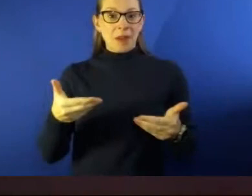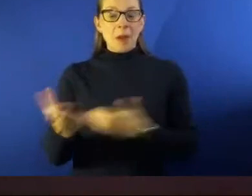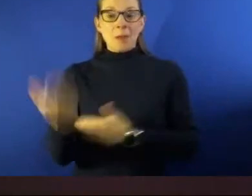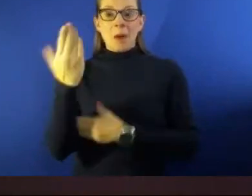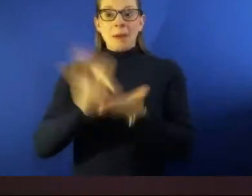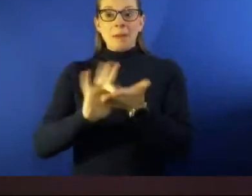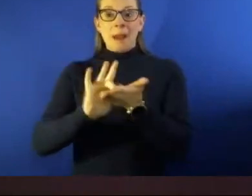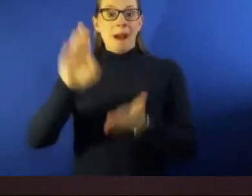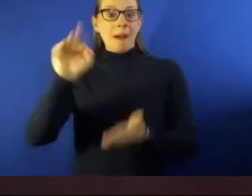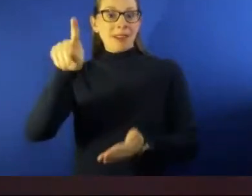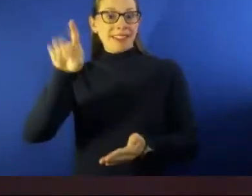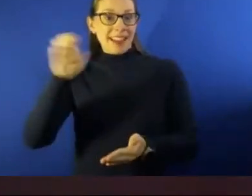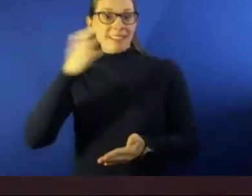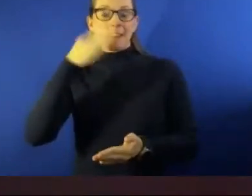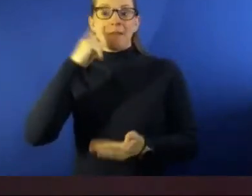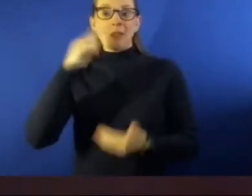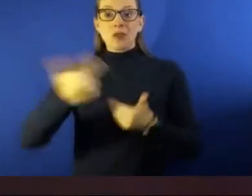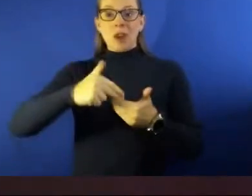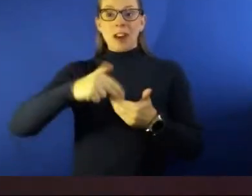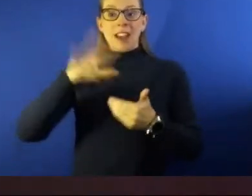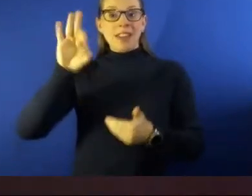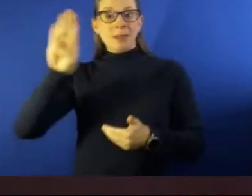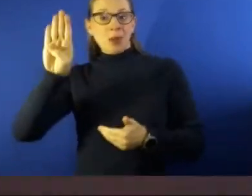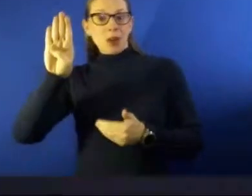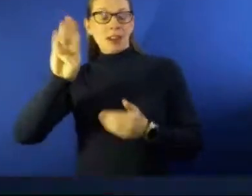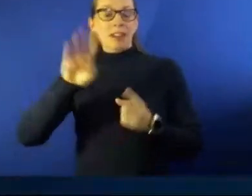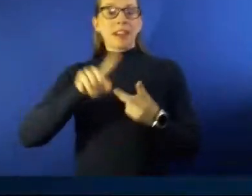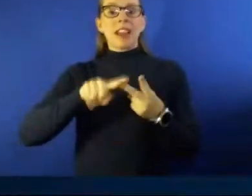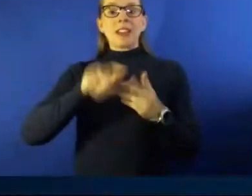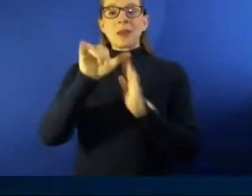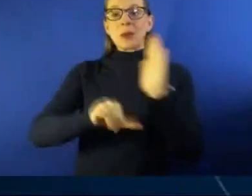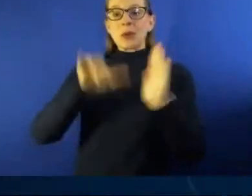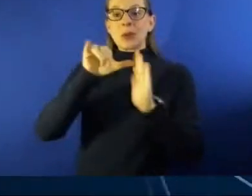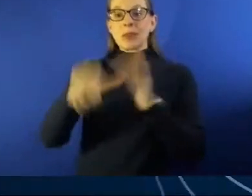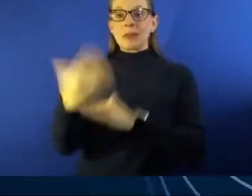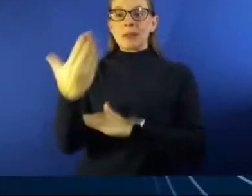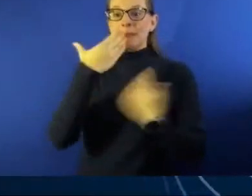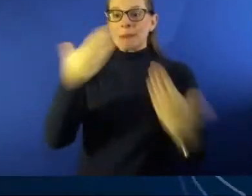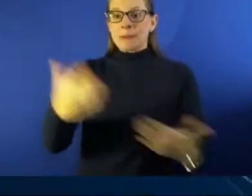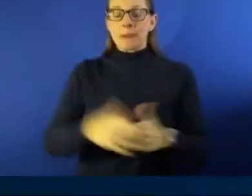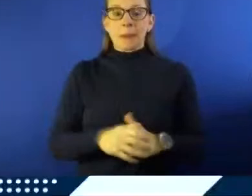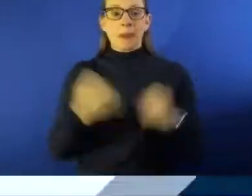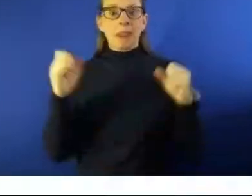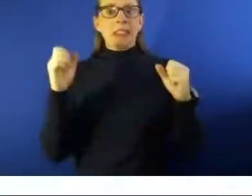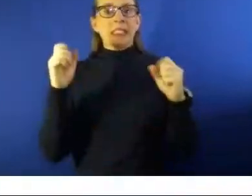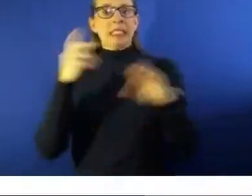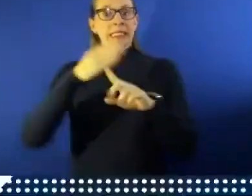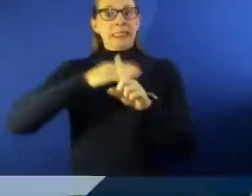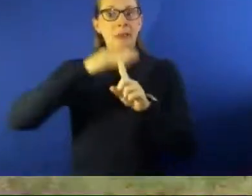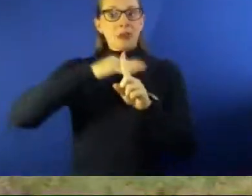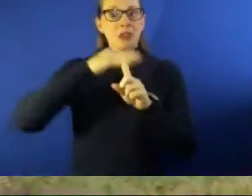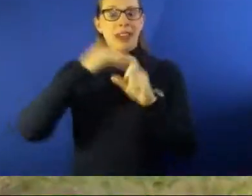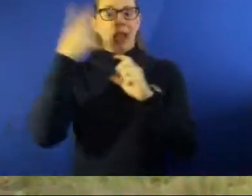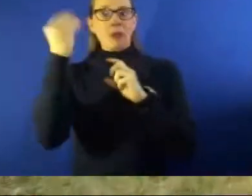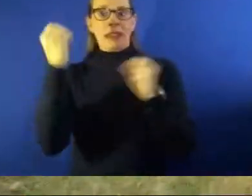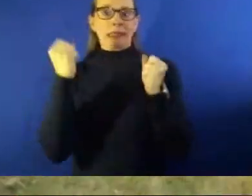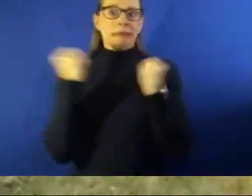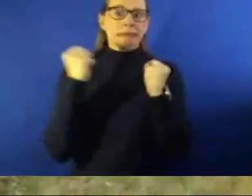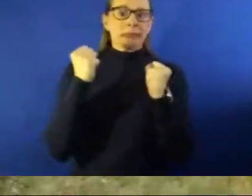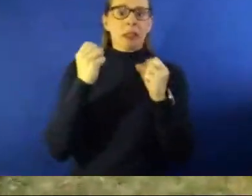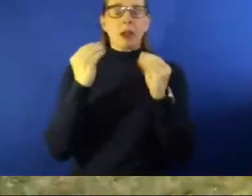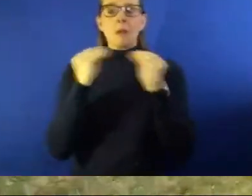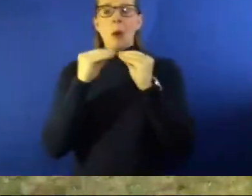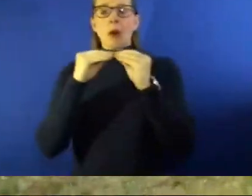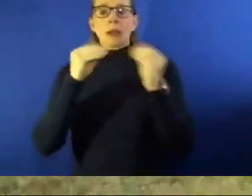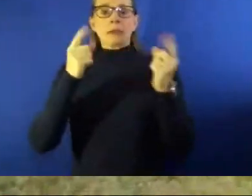you for joining us on both Facebook and YouTube this morning. Colder temperatures outside mean more gatherings inside, which can mean